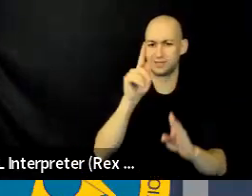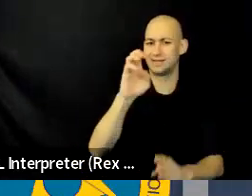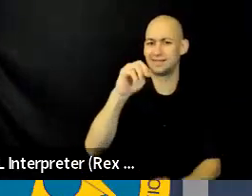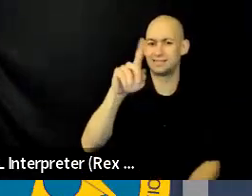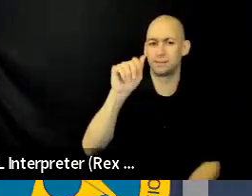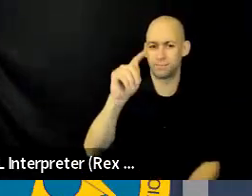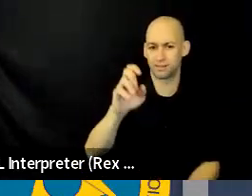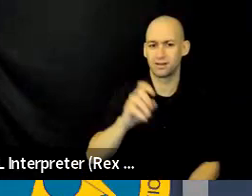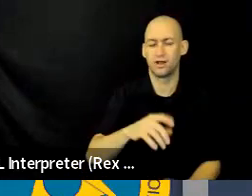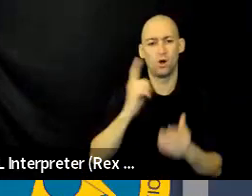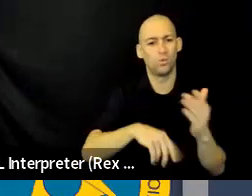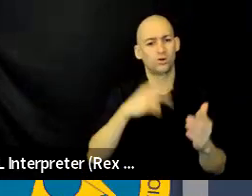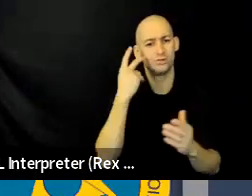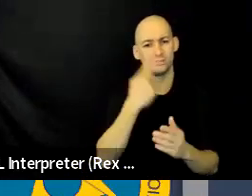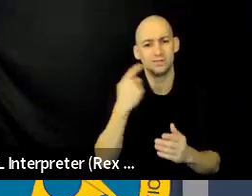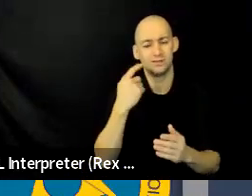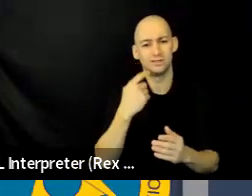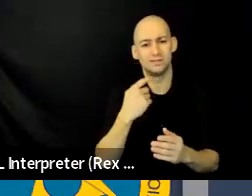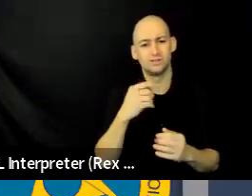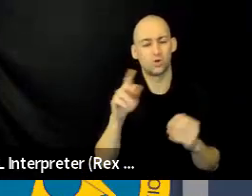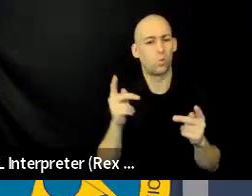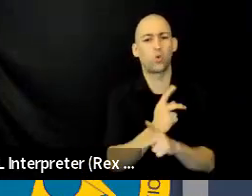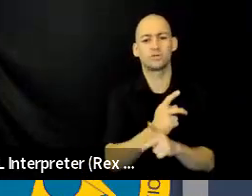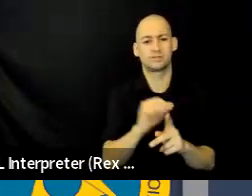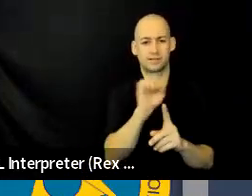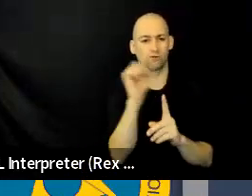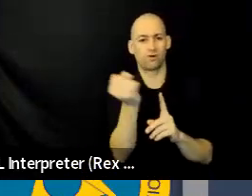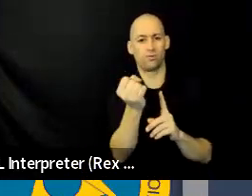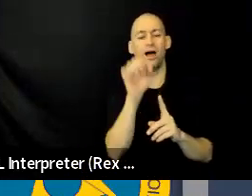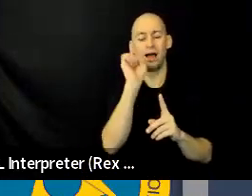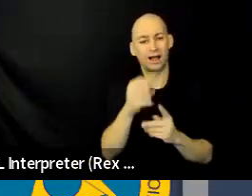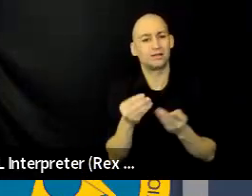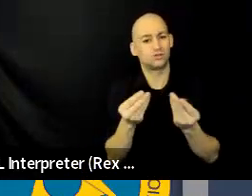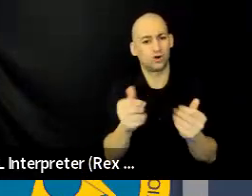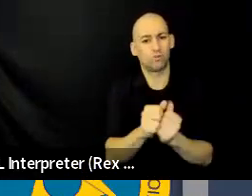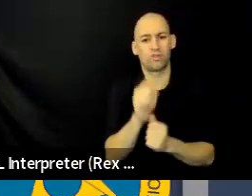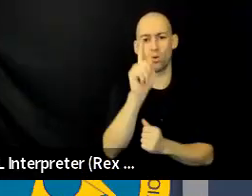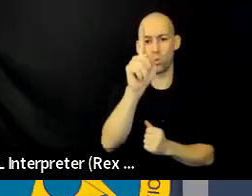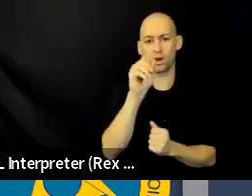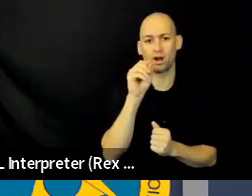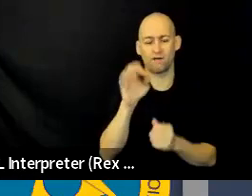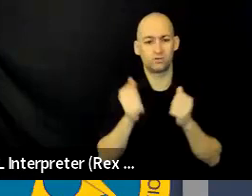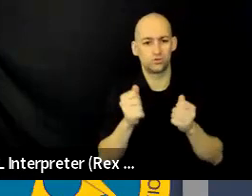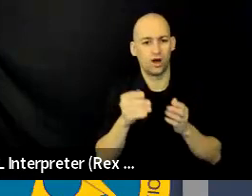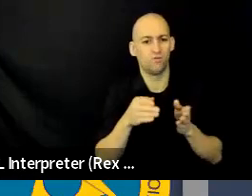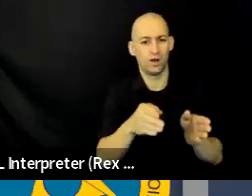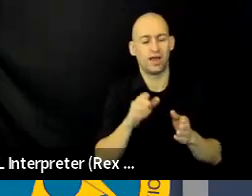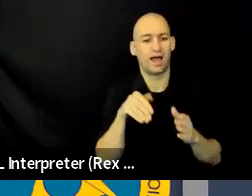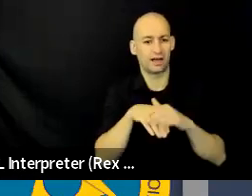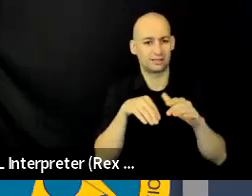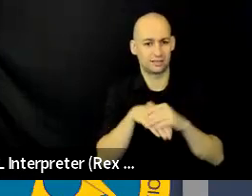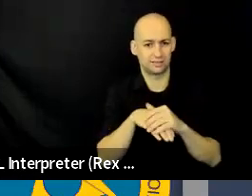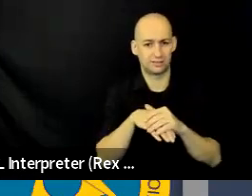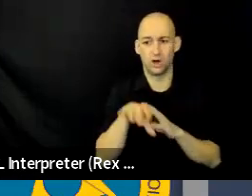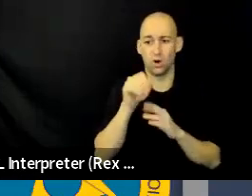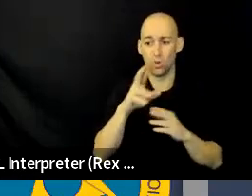you're seeing is the worst case scenario. It can be solved with one of the driveway access locations that we've provided, or we're happy